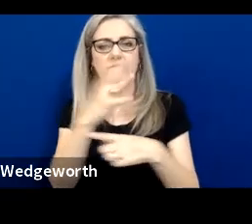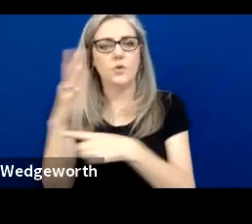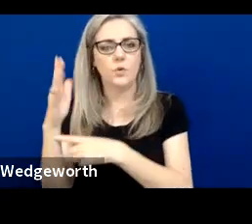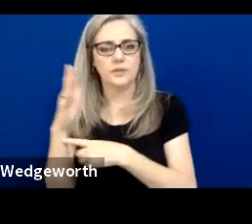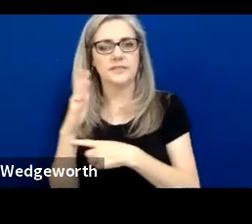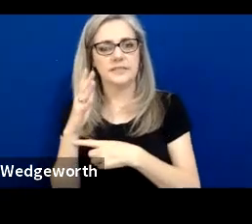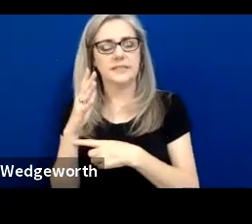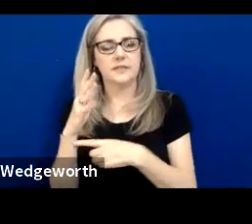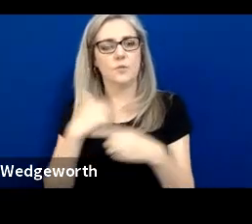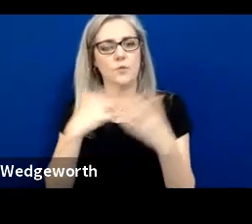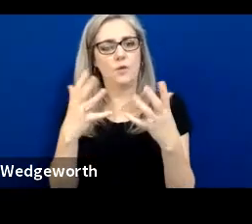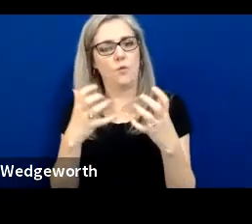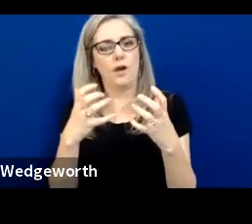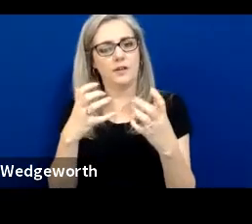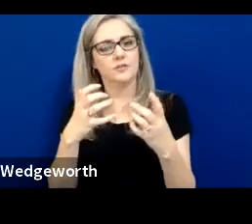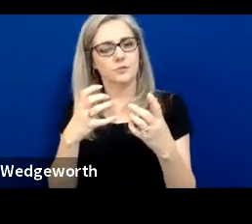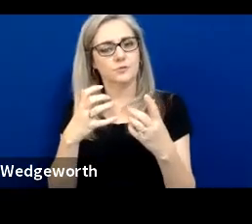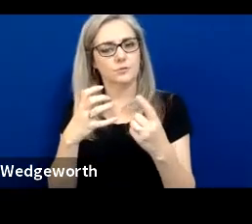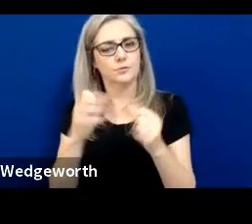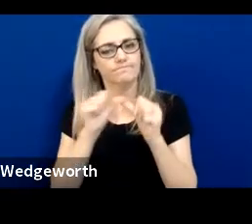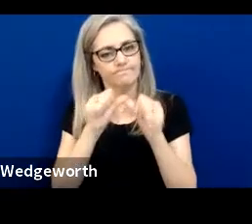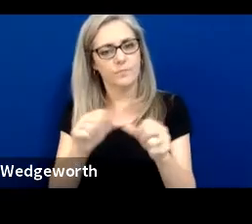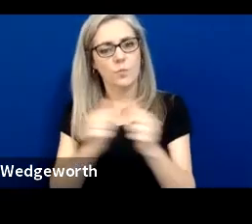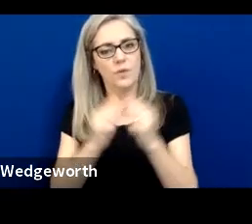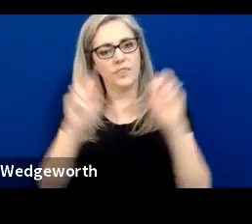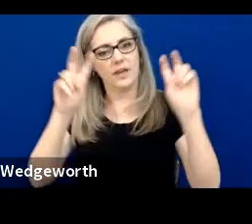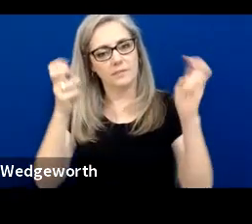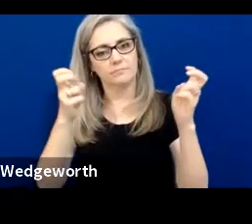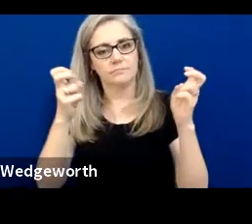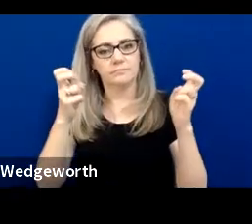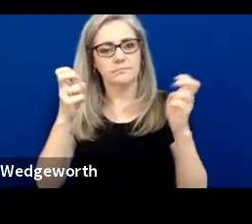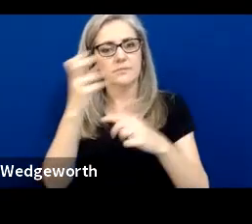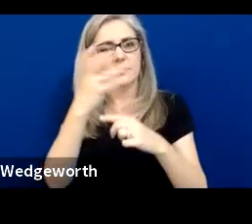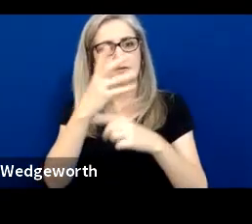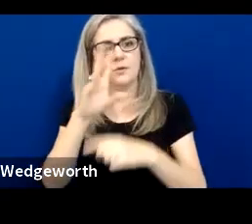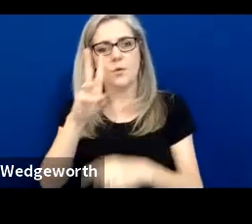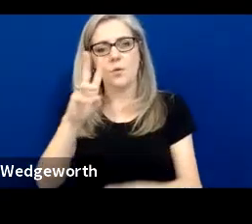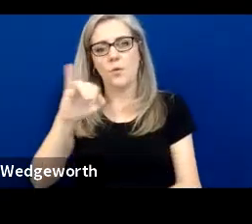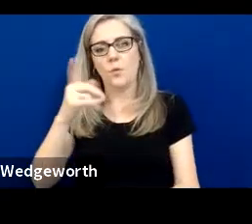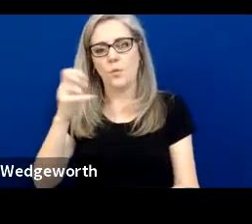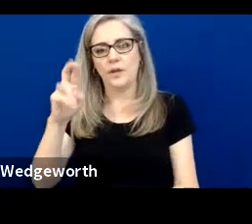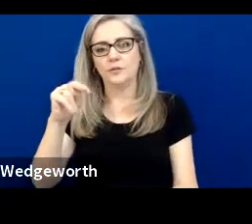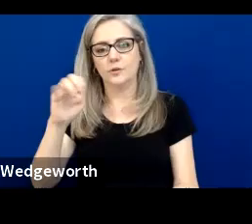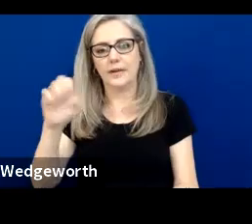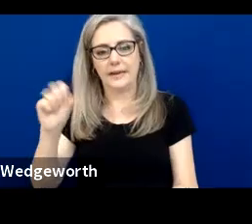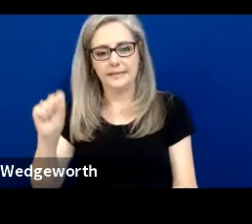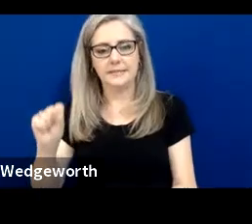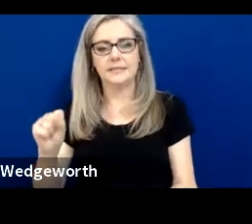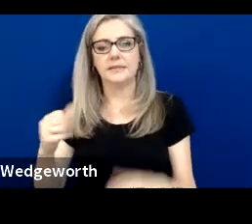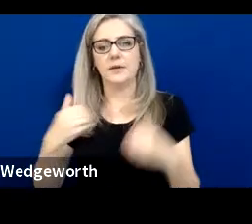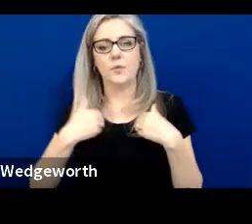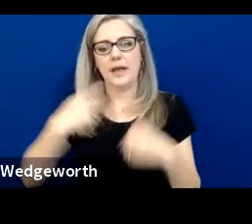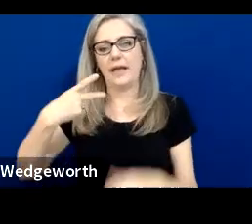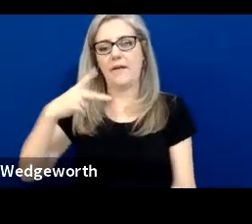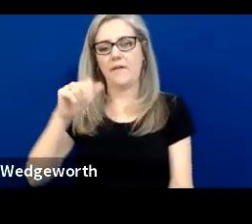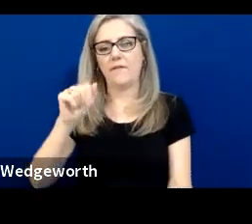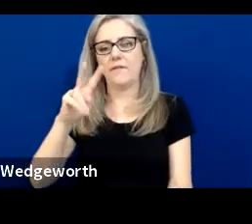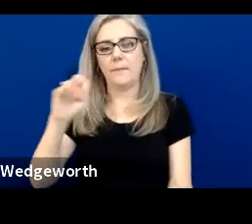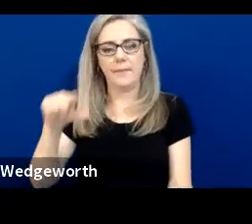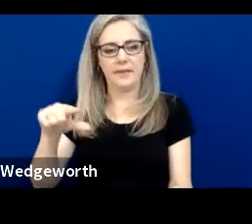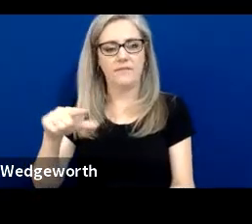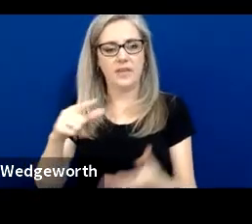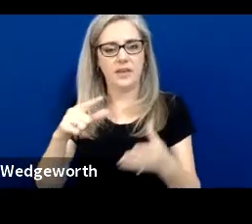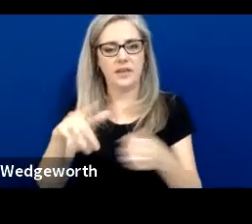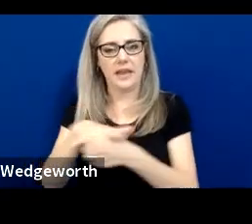wilderness idea. And you'll see within this concept that we have some paving patterns that reflect like tree canopies, and then